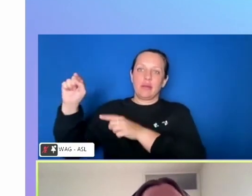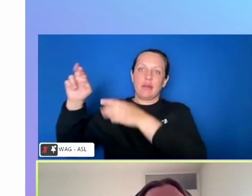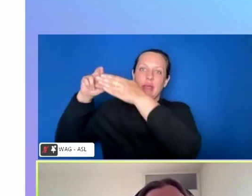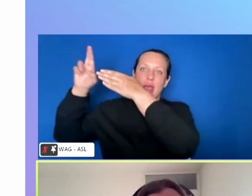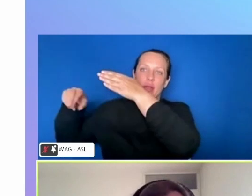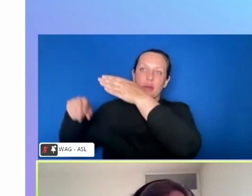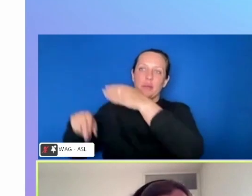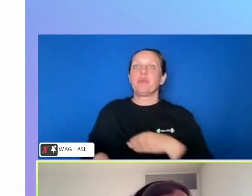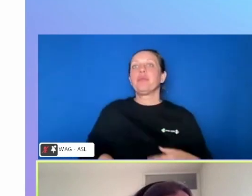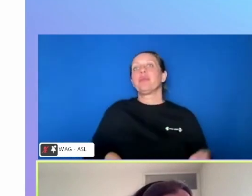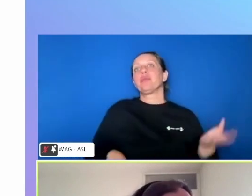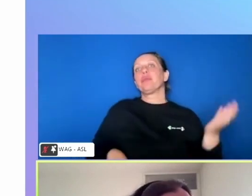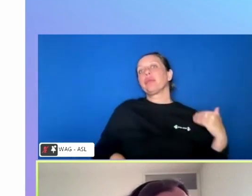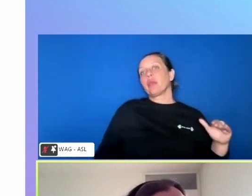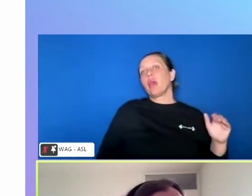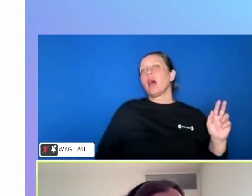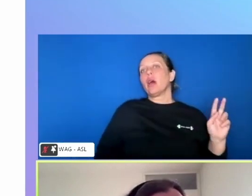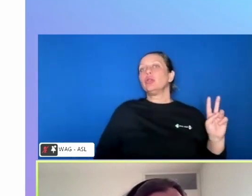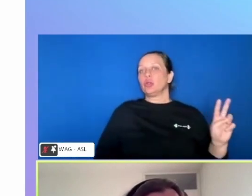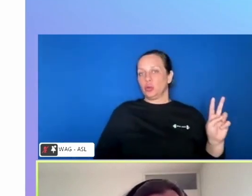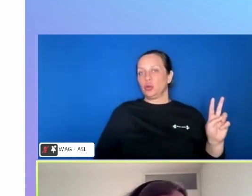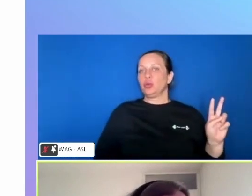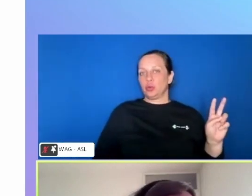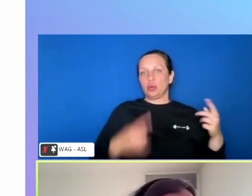The WCAG 2 success criteria that are the